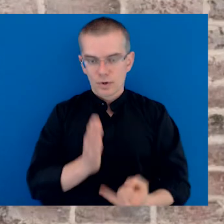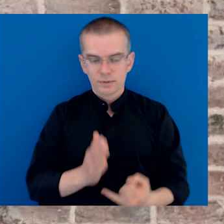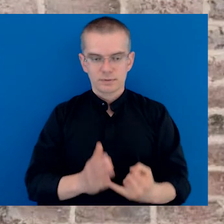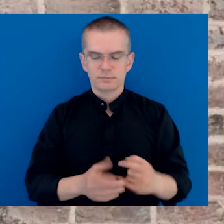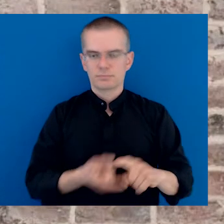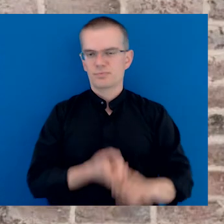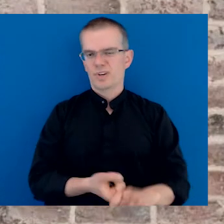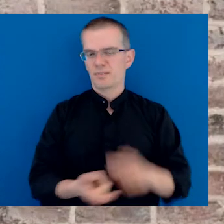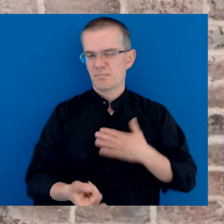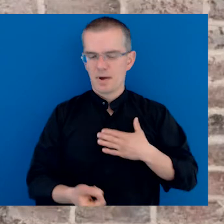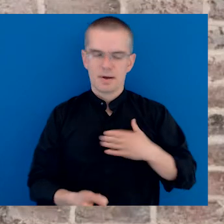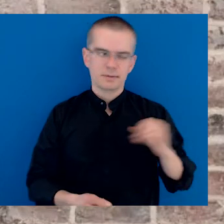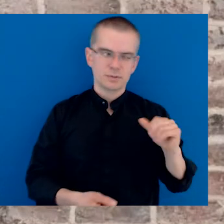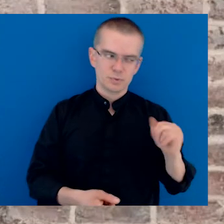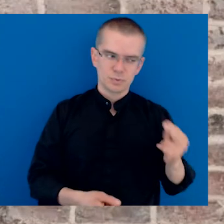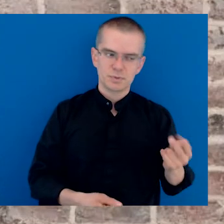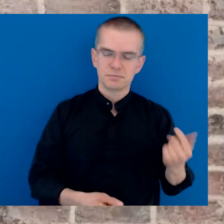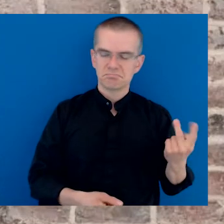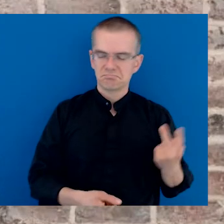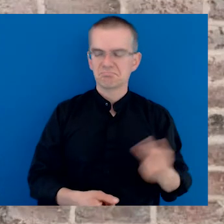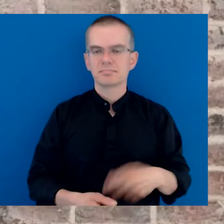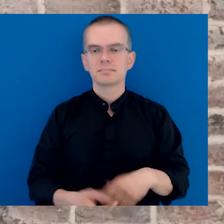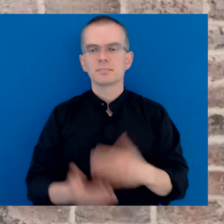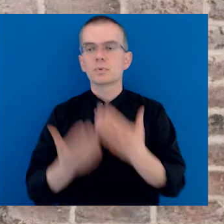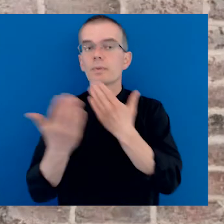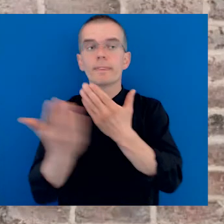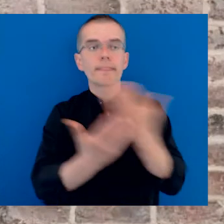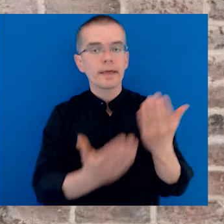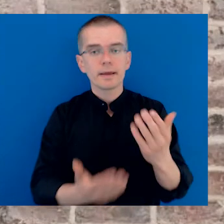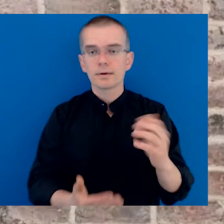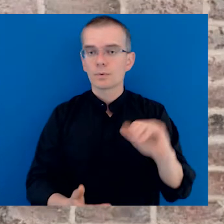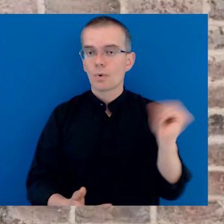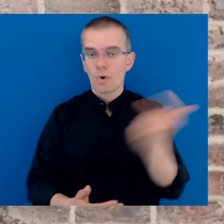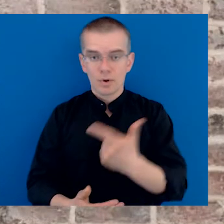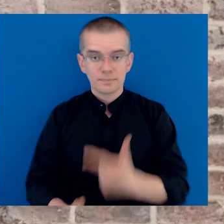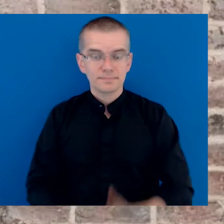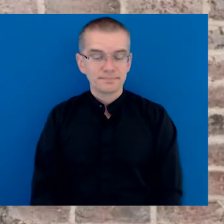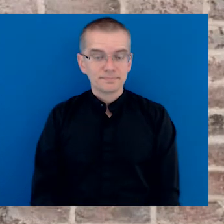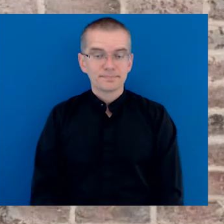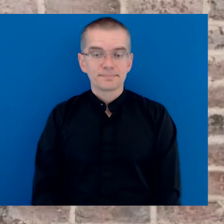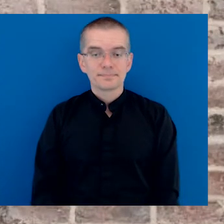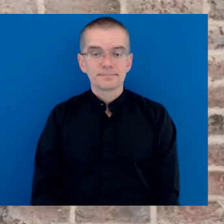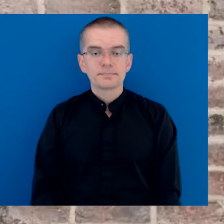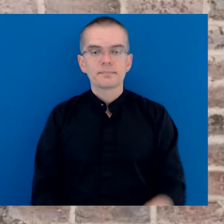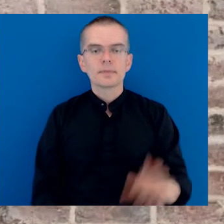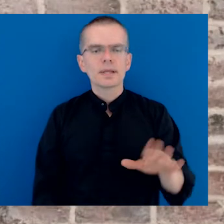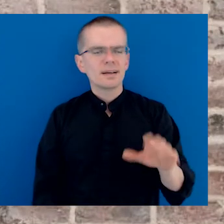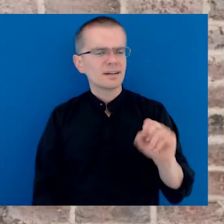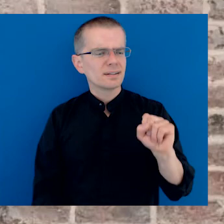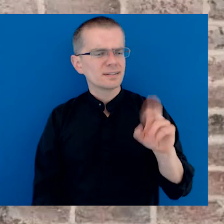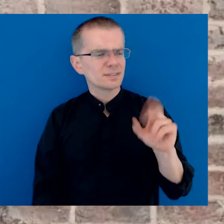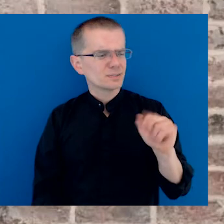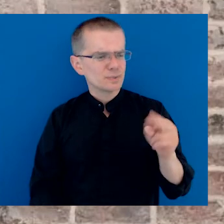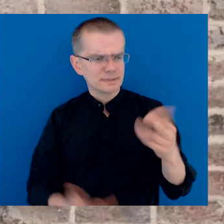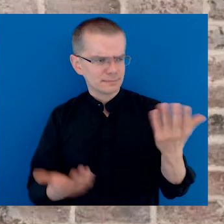of Air for Arts and a good friend of Susan and mine's. So I want to thank all of you.